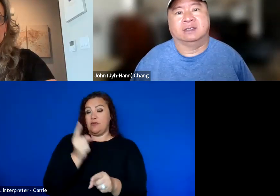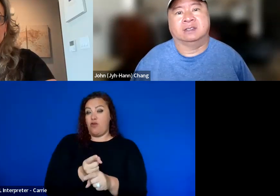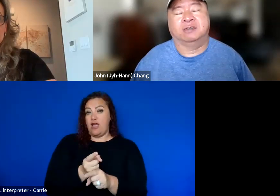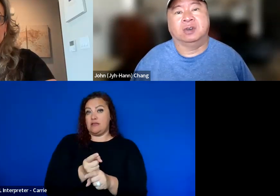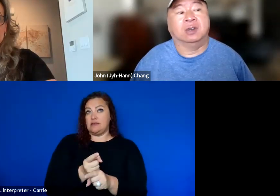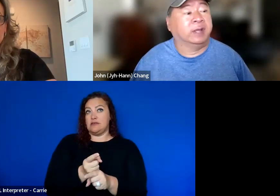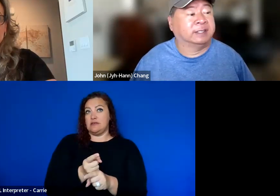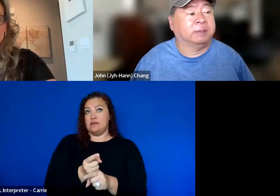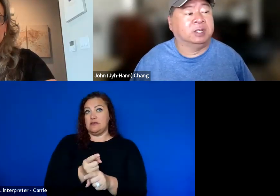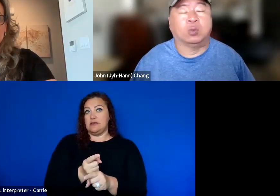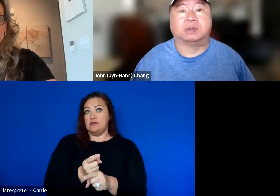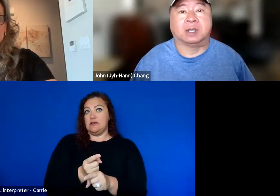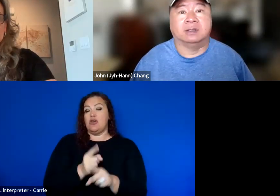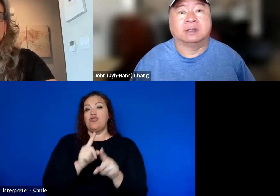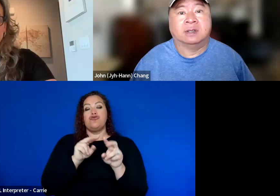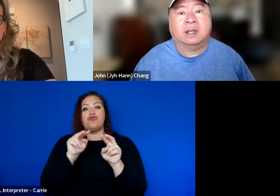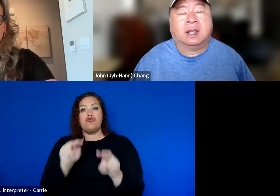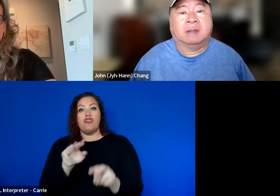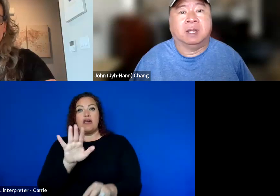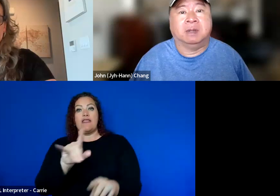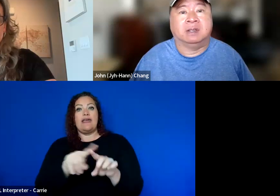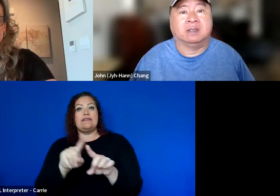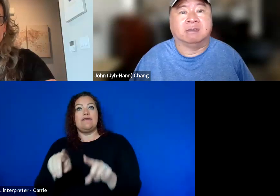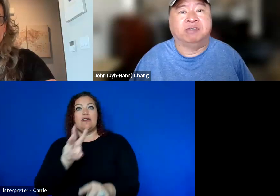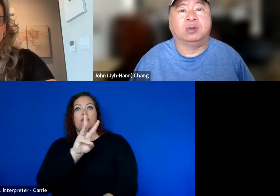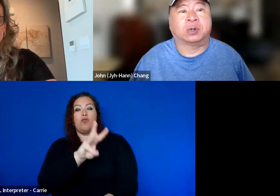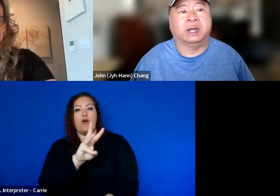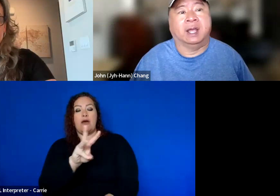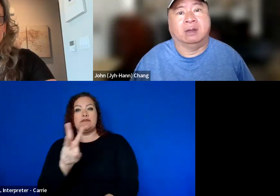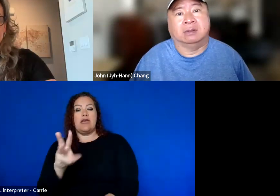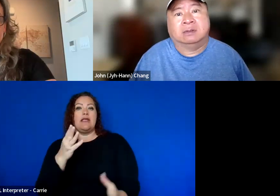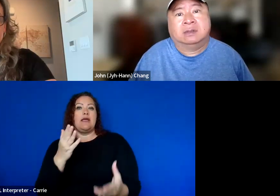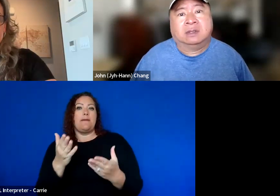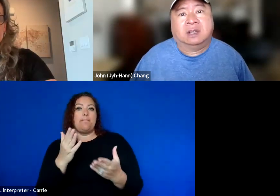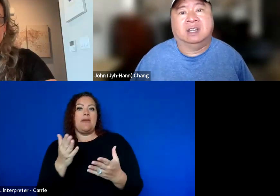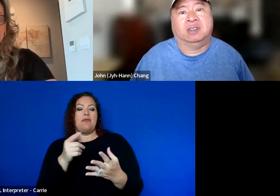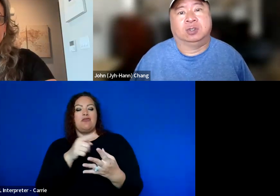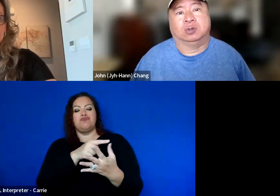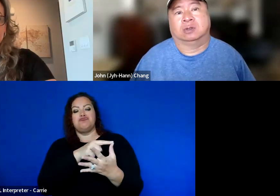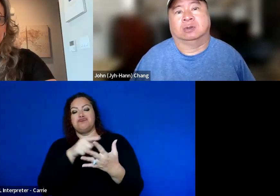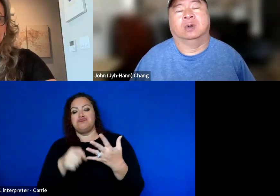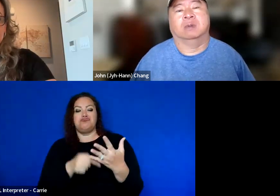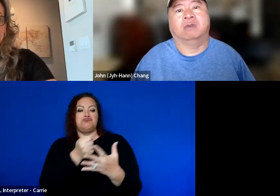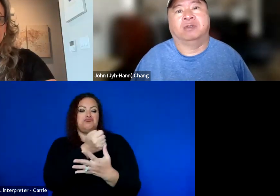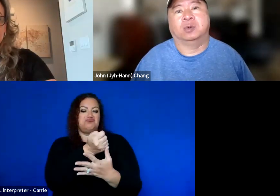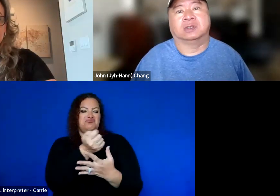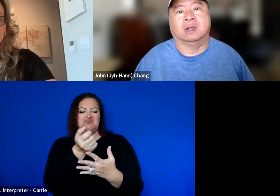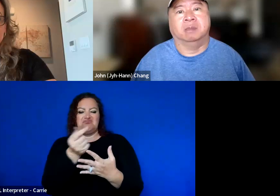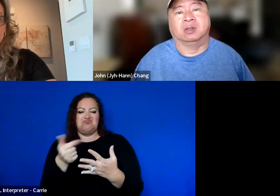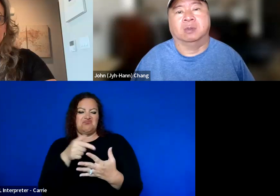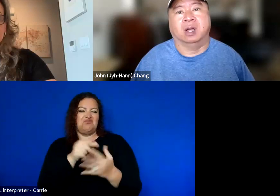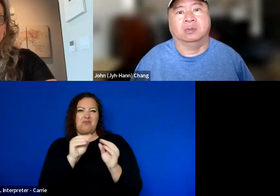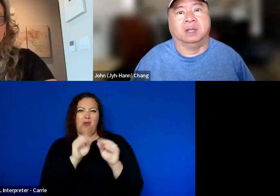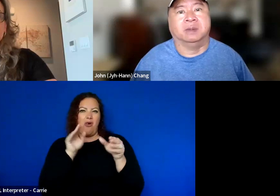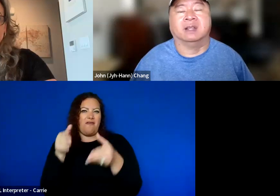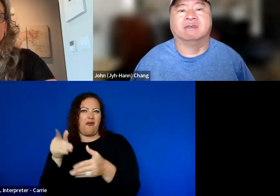at some of these websites and maybe filtering out individuals who are more focused on a